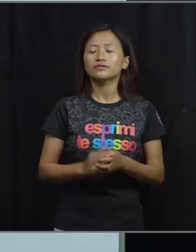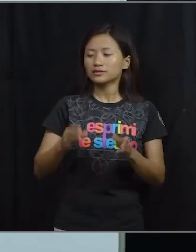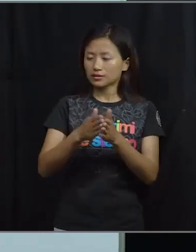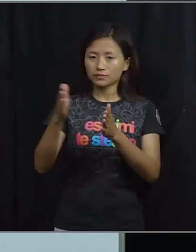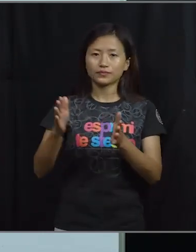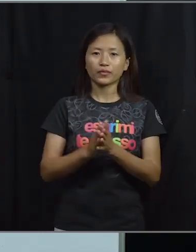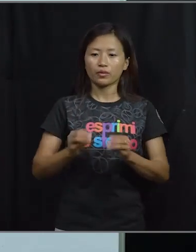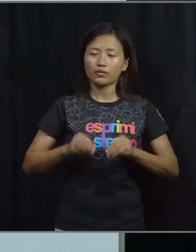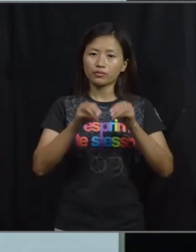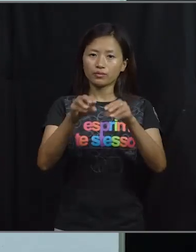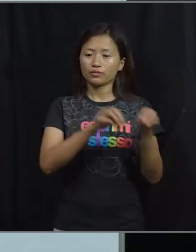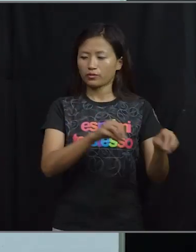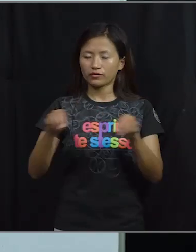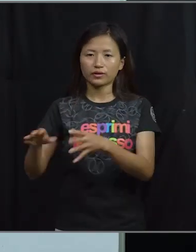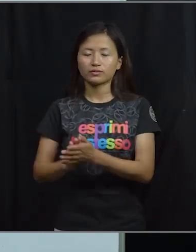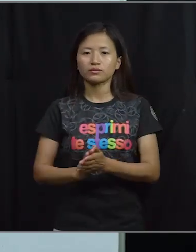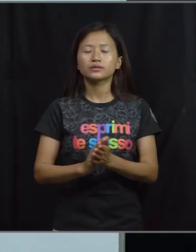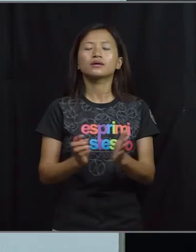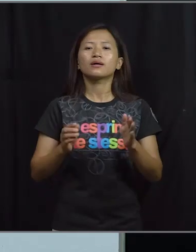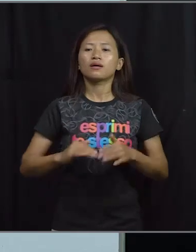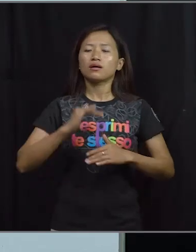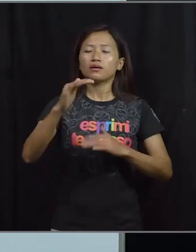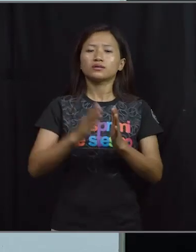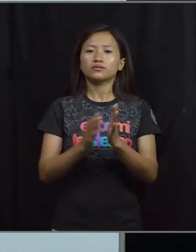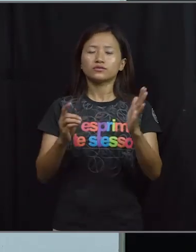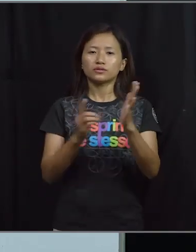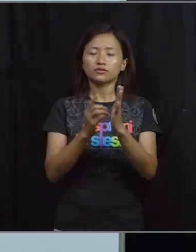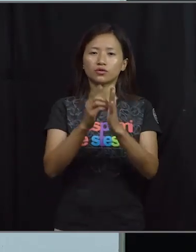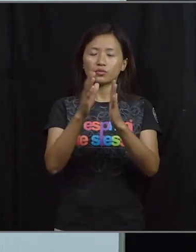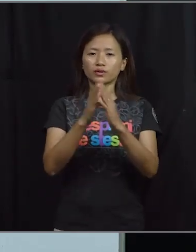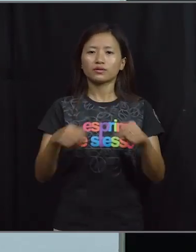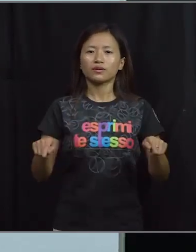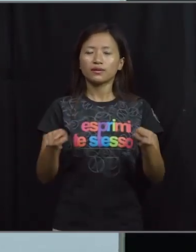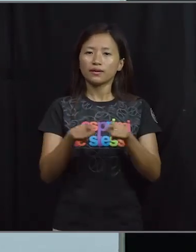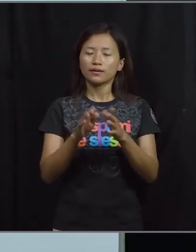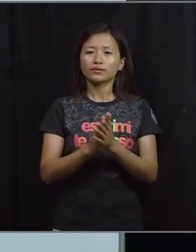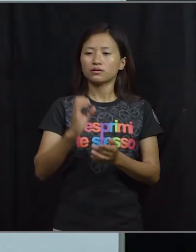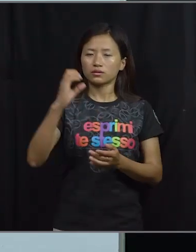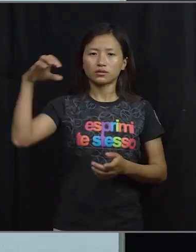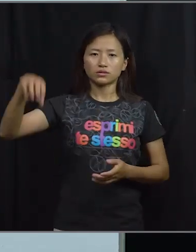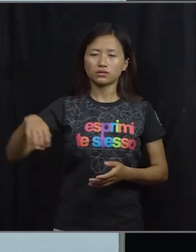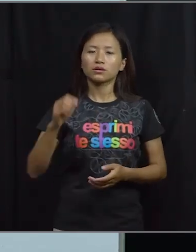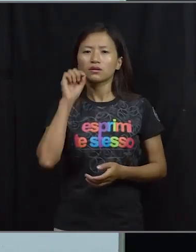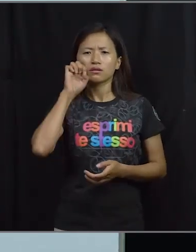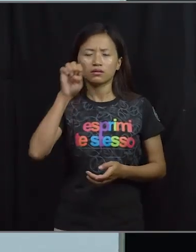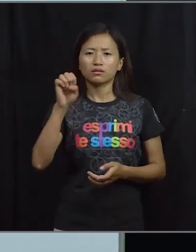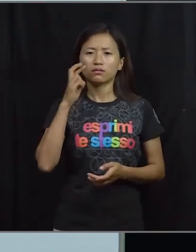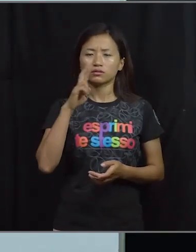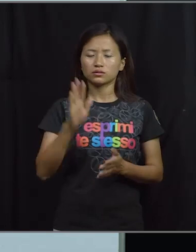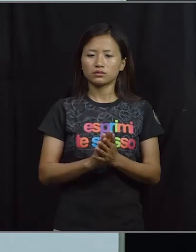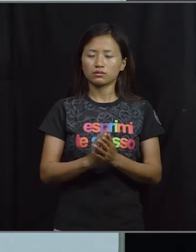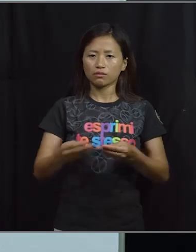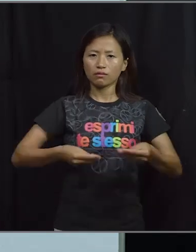entrepreneurs move ahead with the growth of development in a country, and he or she, that is innovative